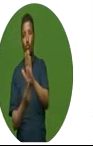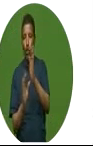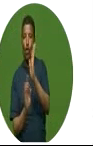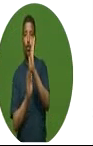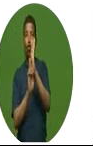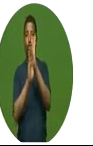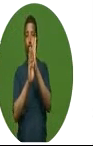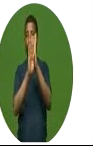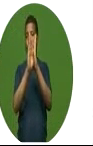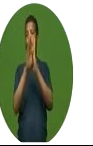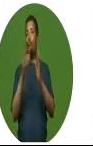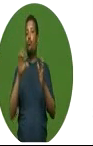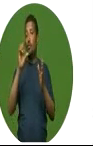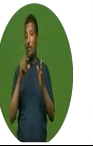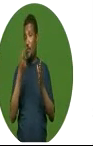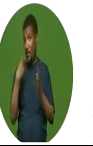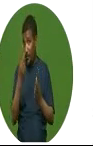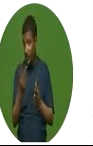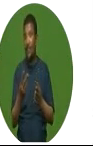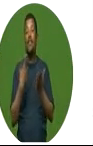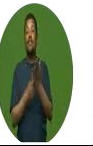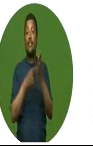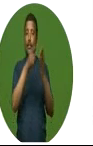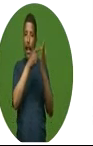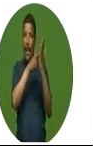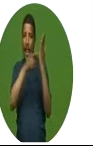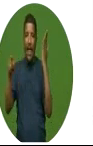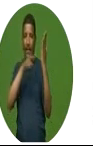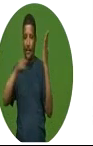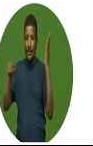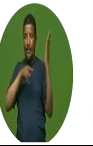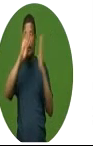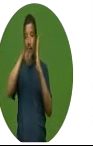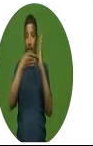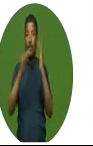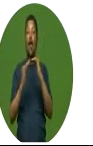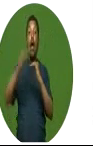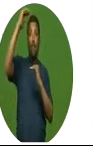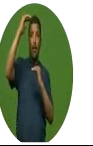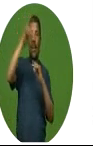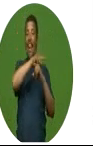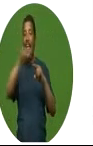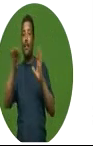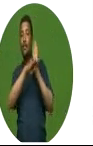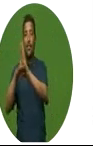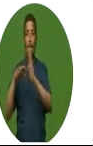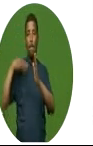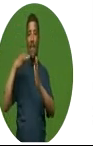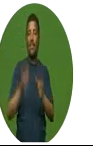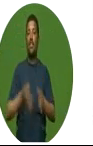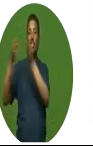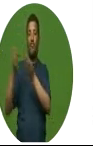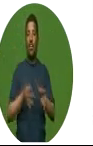growing deficit. In this line graph, the upper line represents private